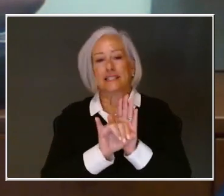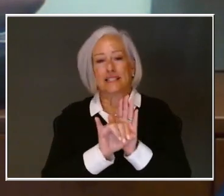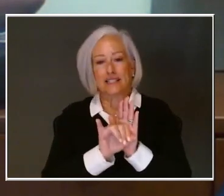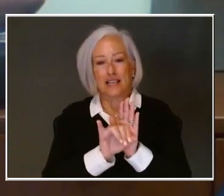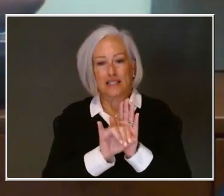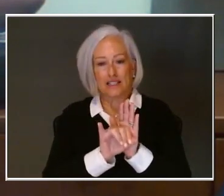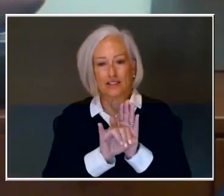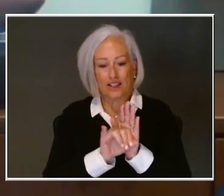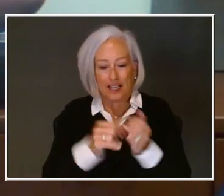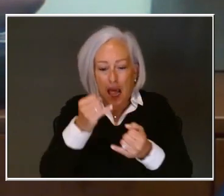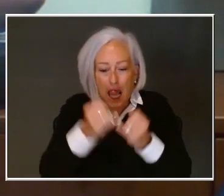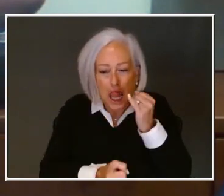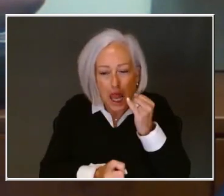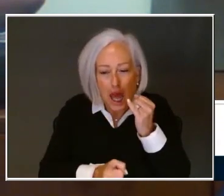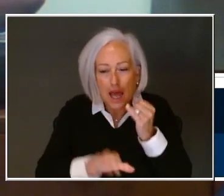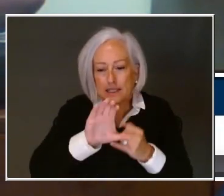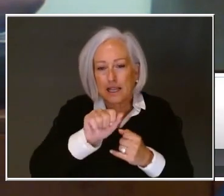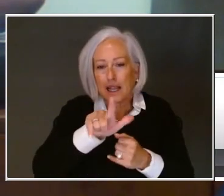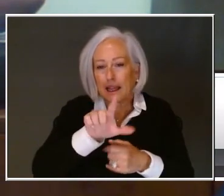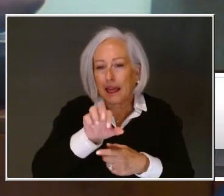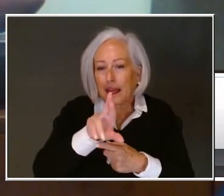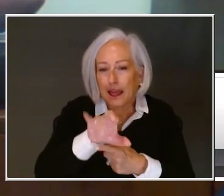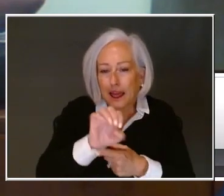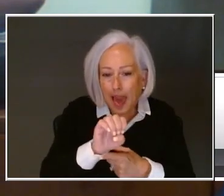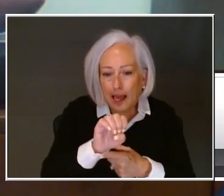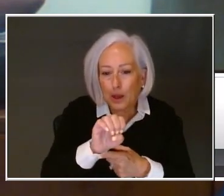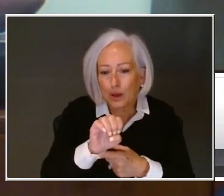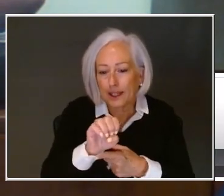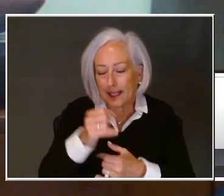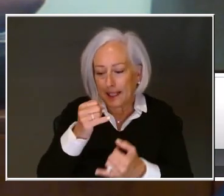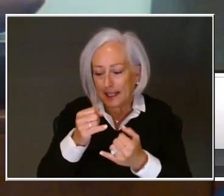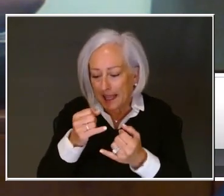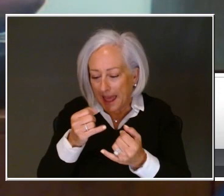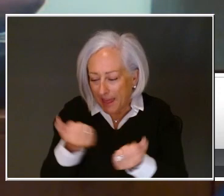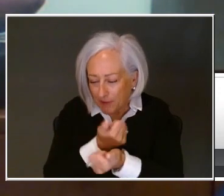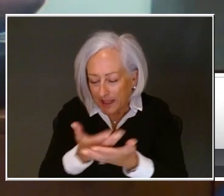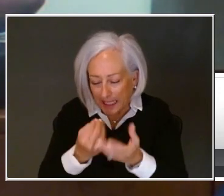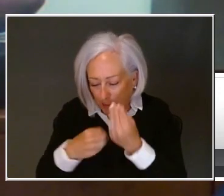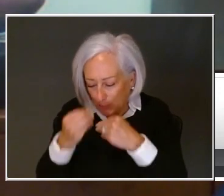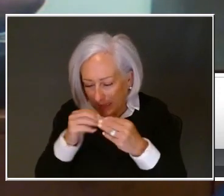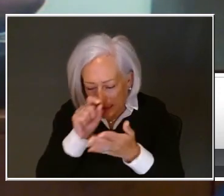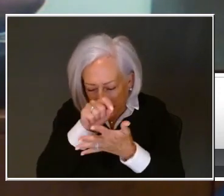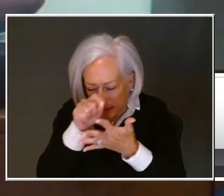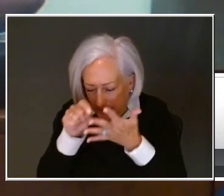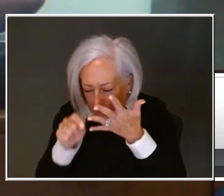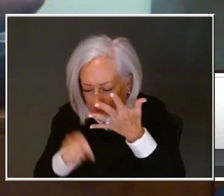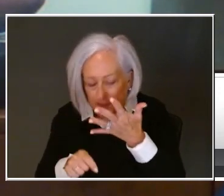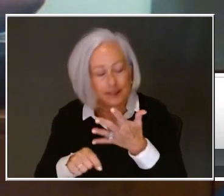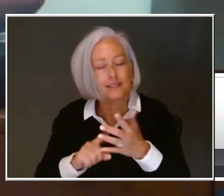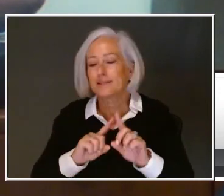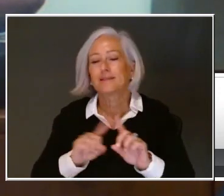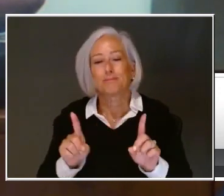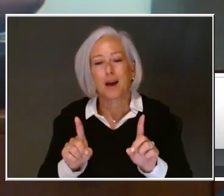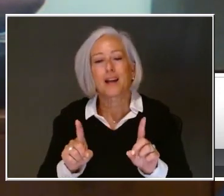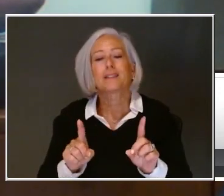last calorie or every last thing that you're taking in. It's more about what are our goals for